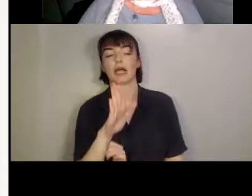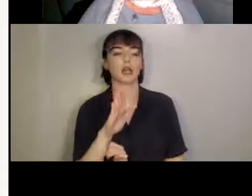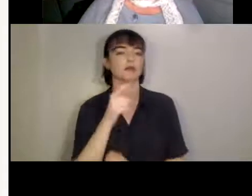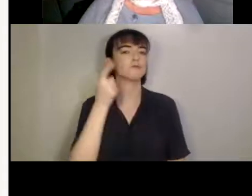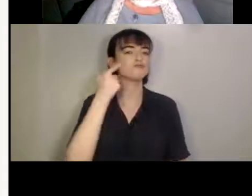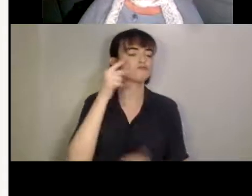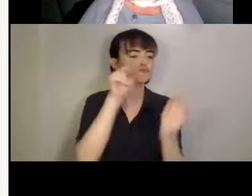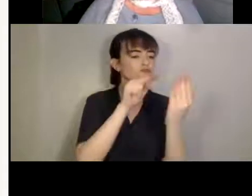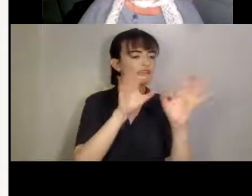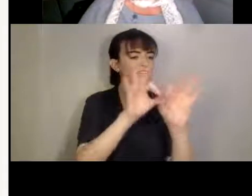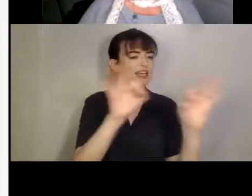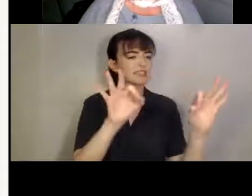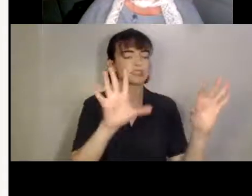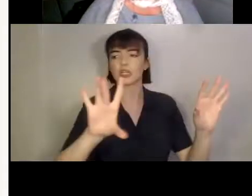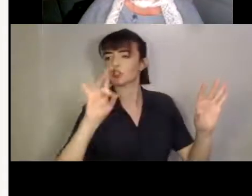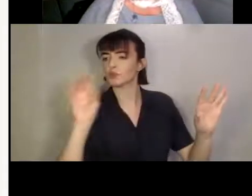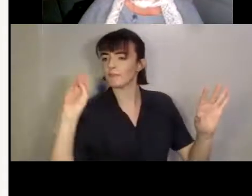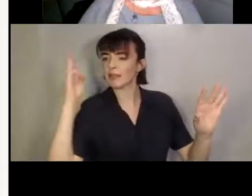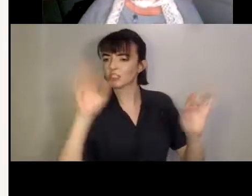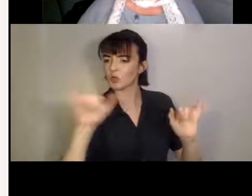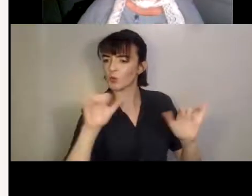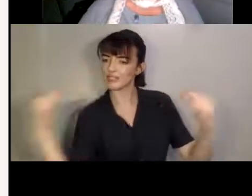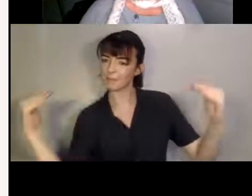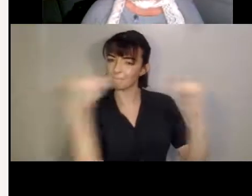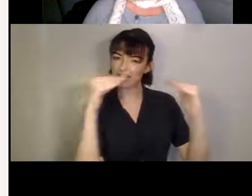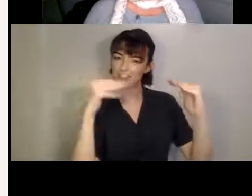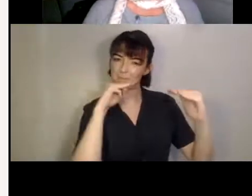corresponds to the meaning of the sentence that they've seen.